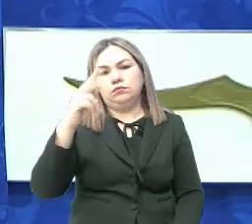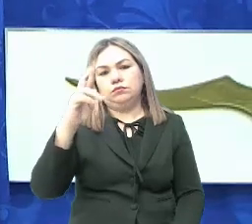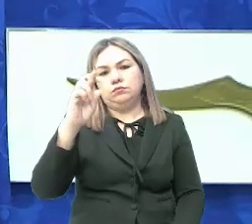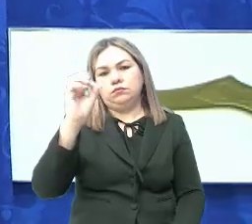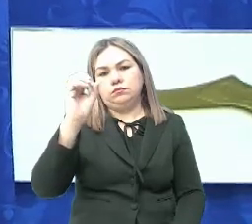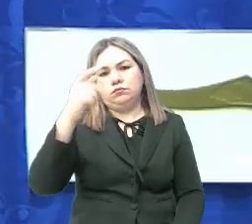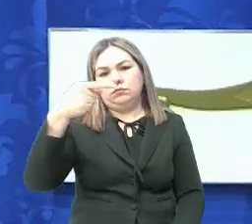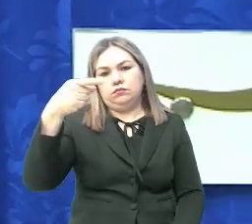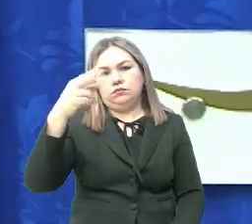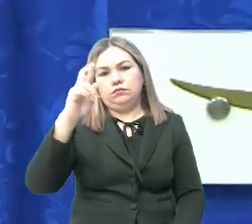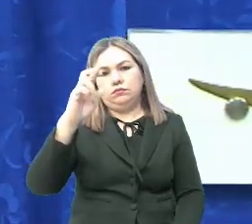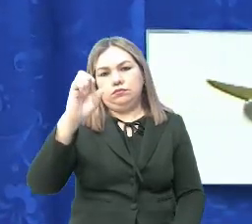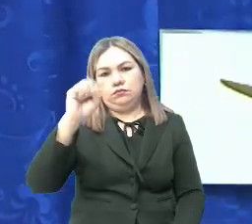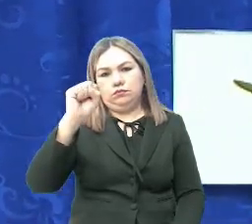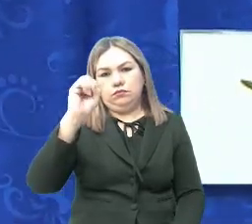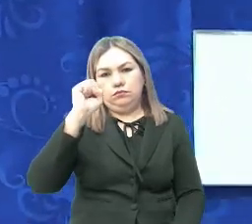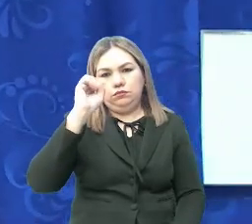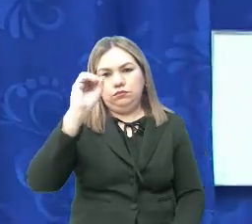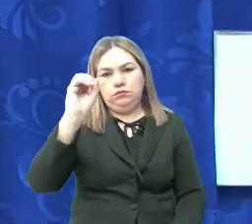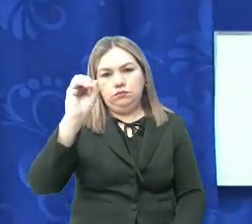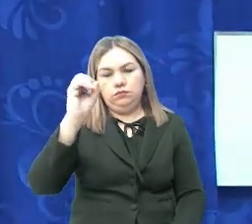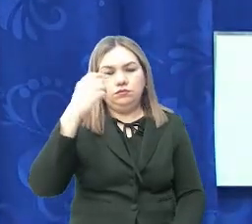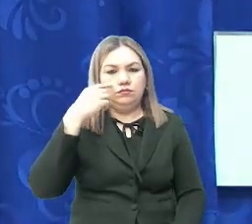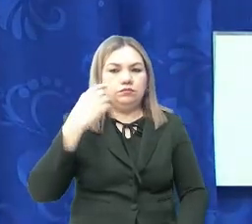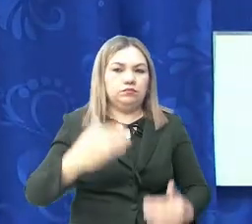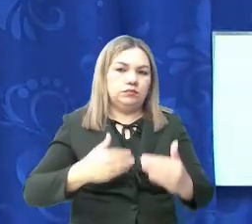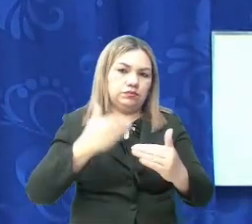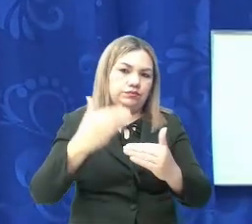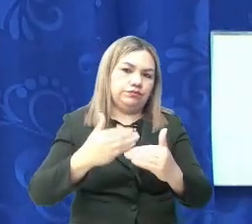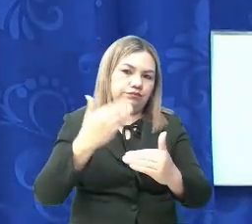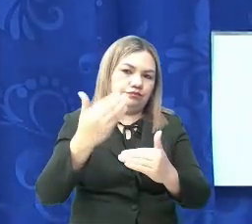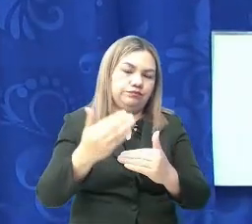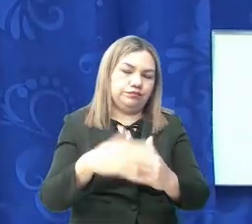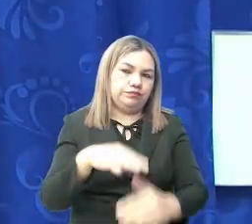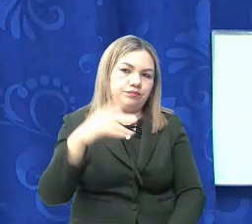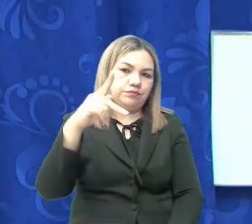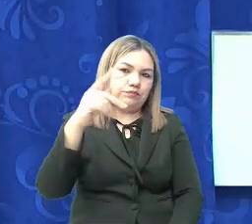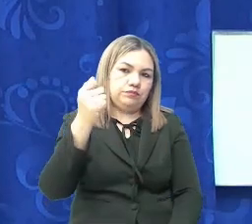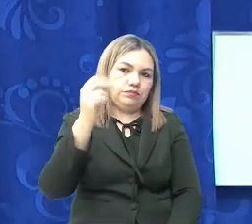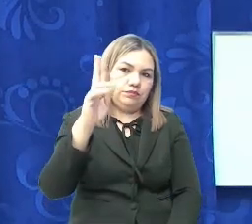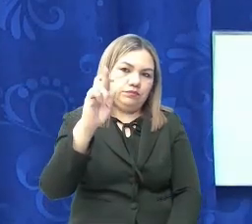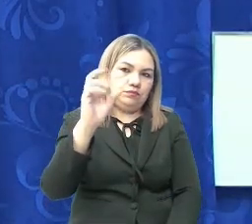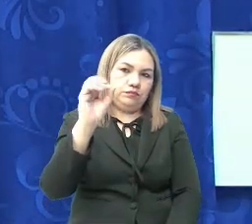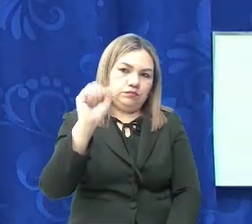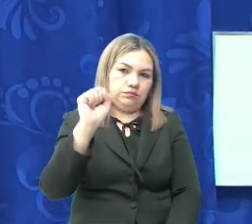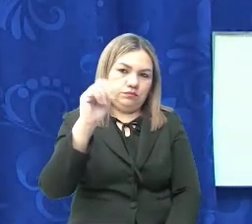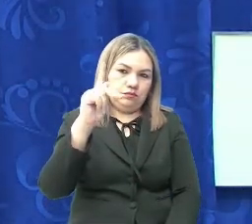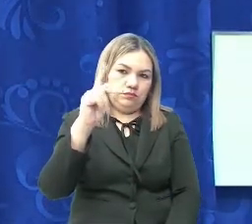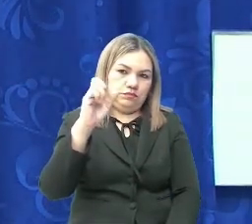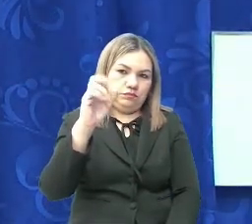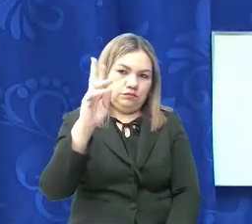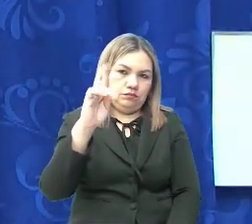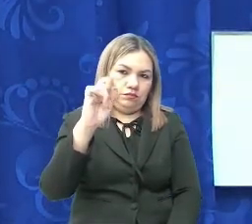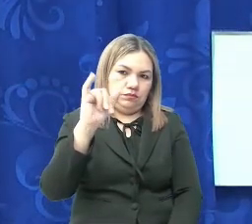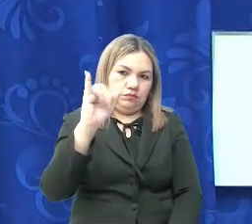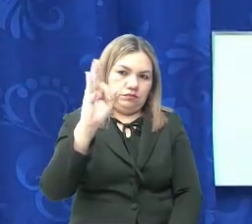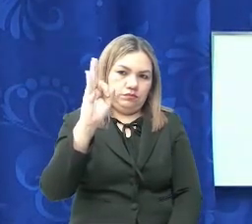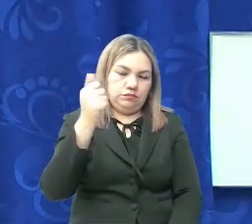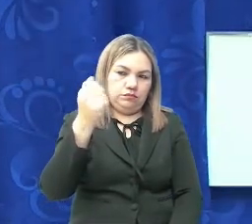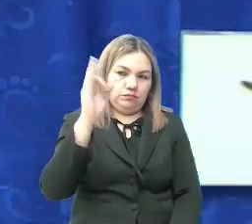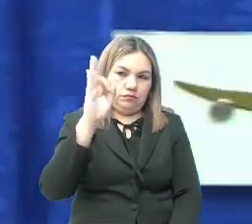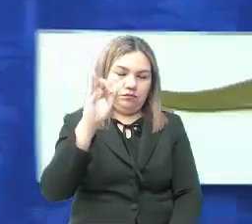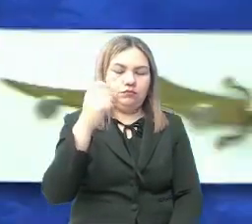symbolizes progress of going forward, of prosperity. That is why the Psalm 92